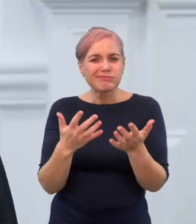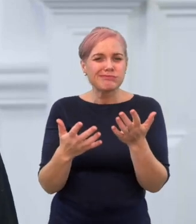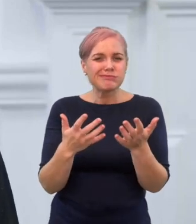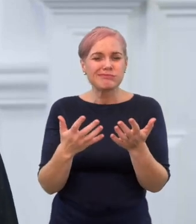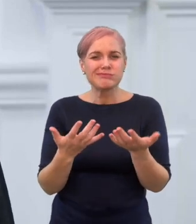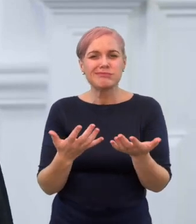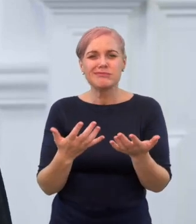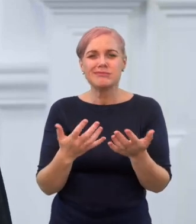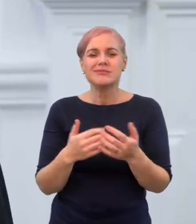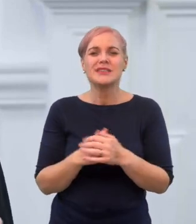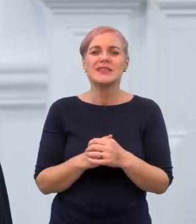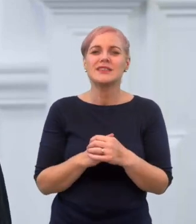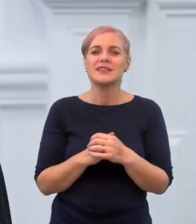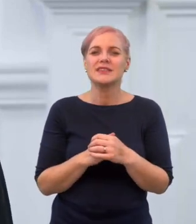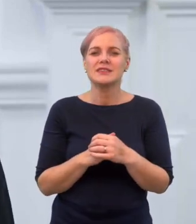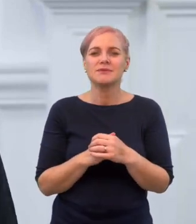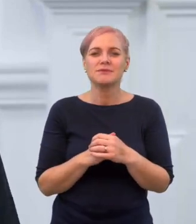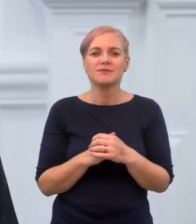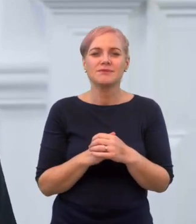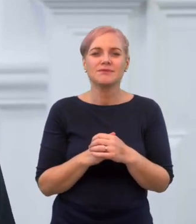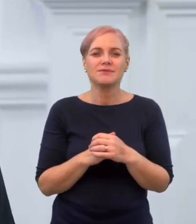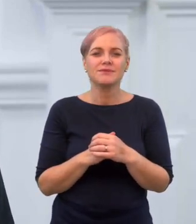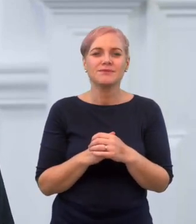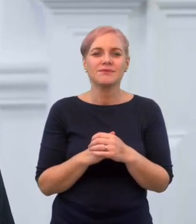relationship isn't where it should be.